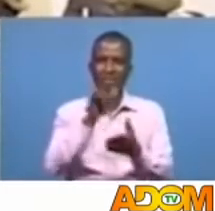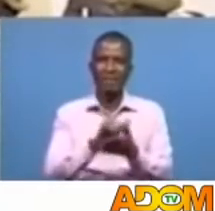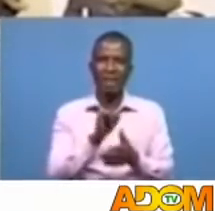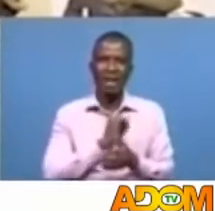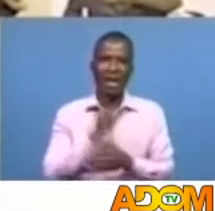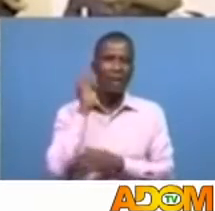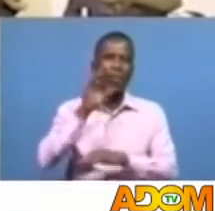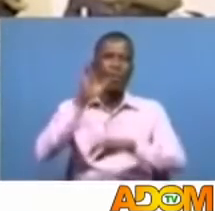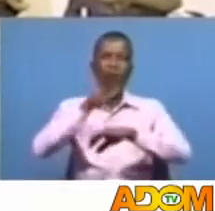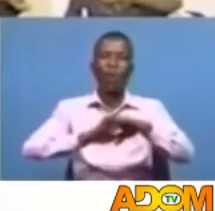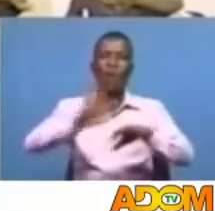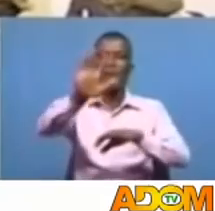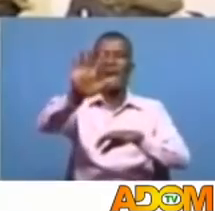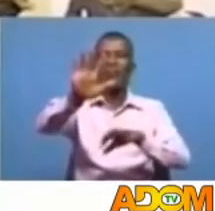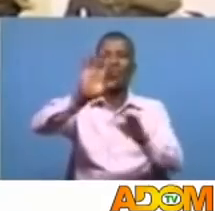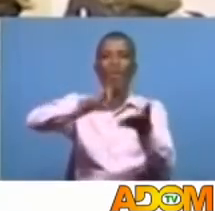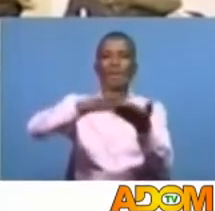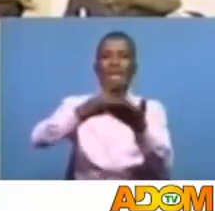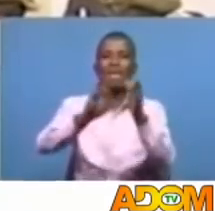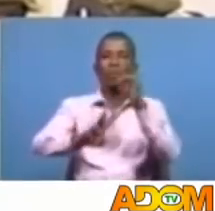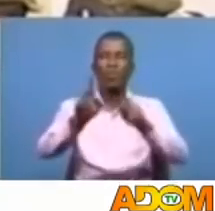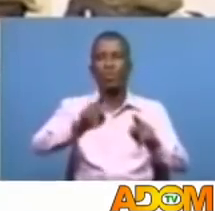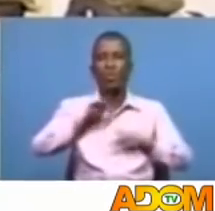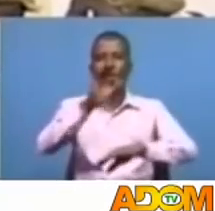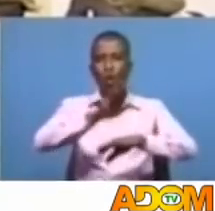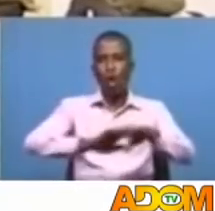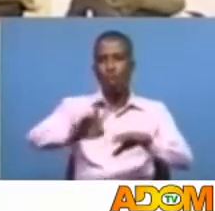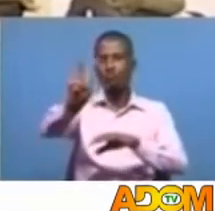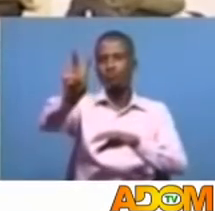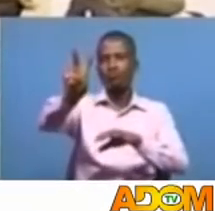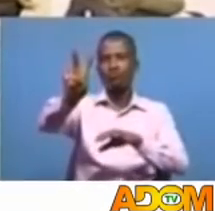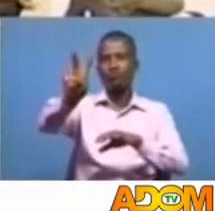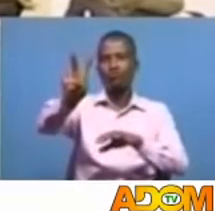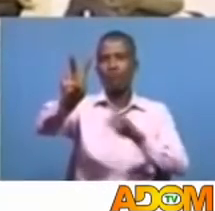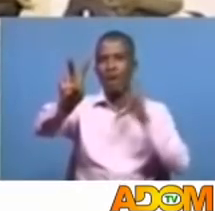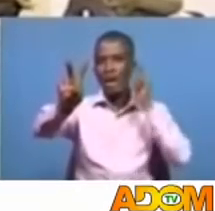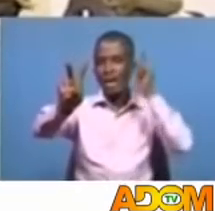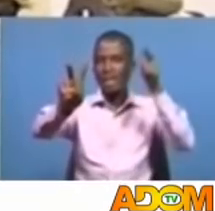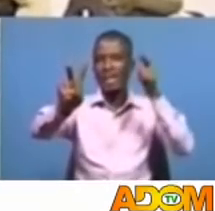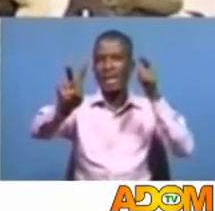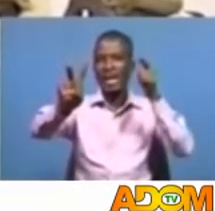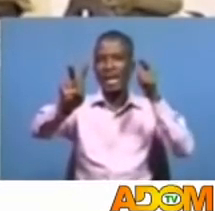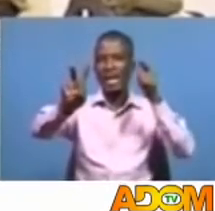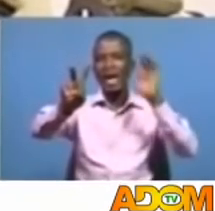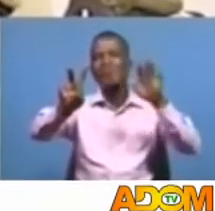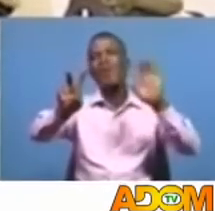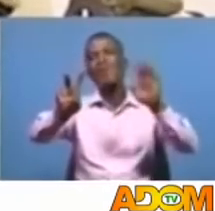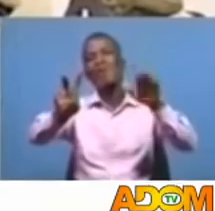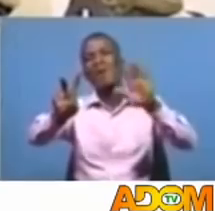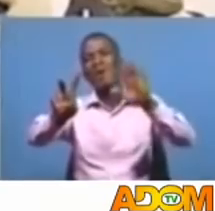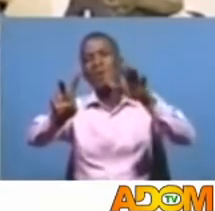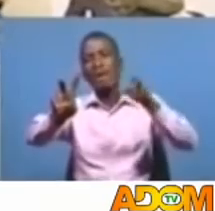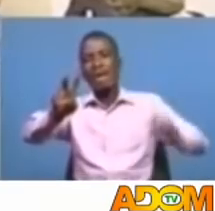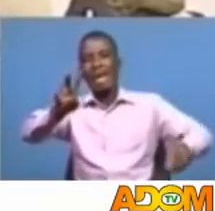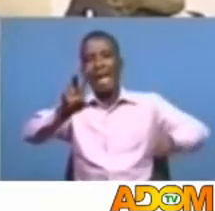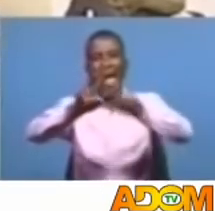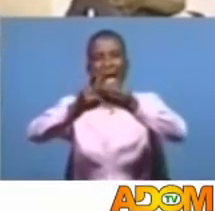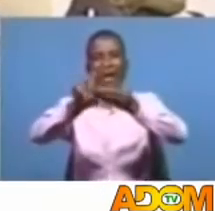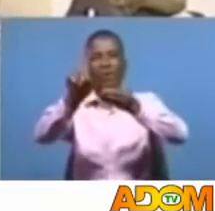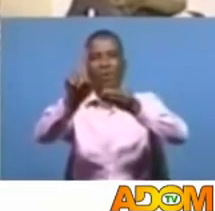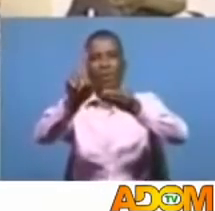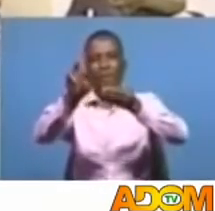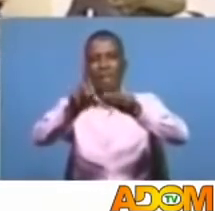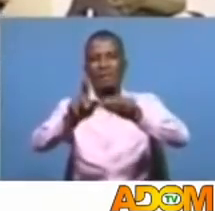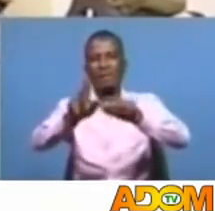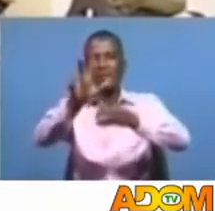going to call 5 witnesses. You call 2. And then you come back to the court, oh, my lord, I forgot 1 person. Permit me.